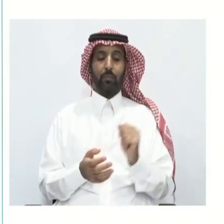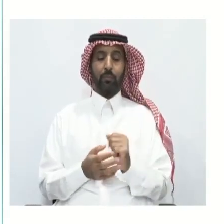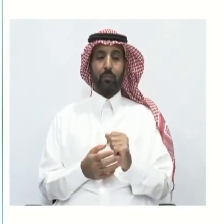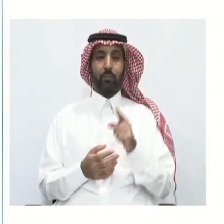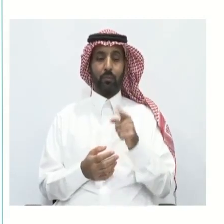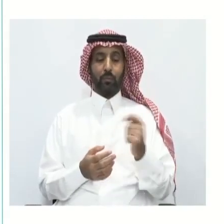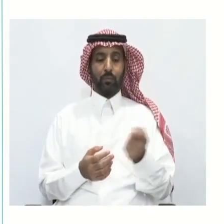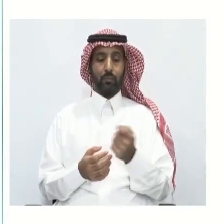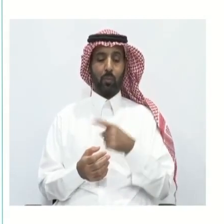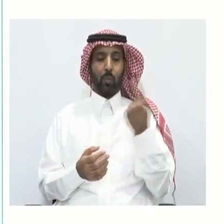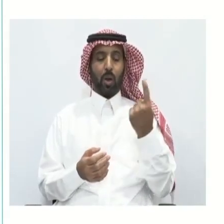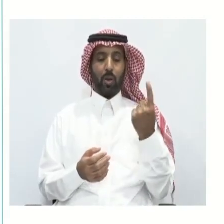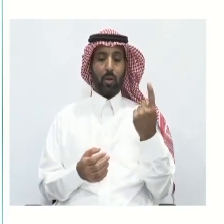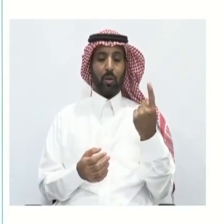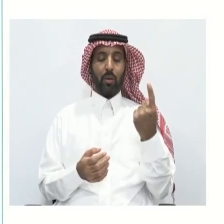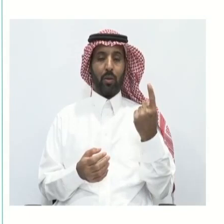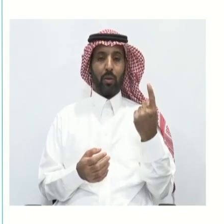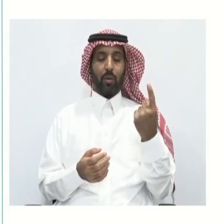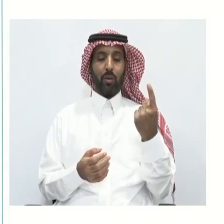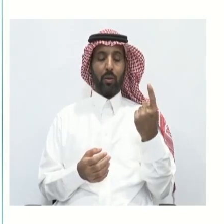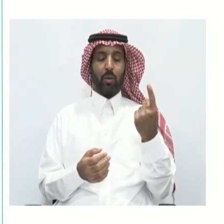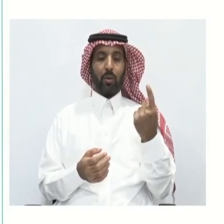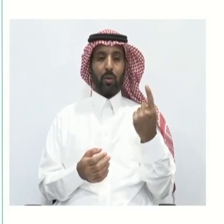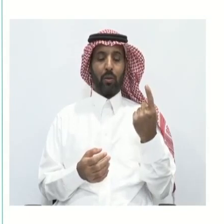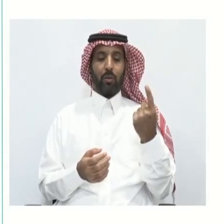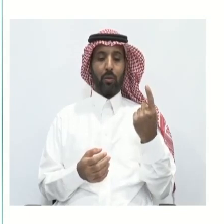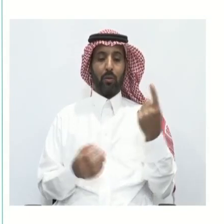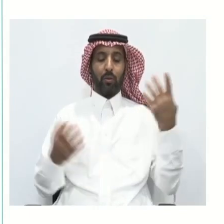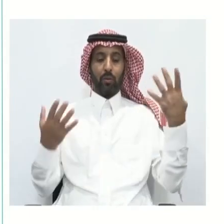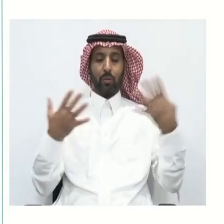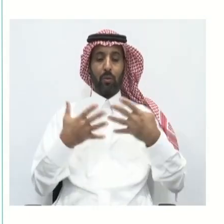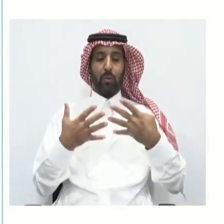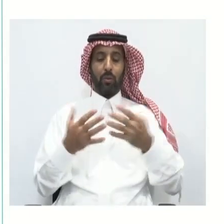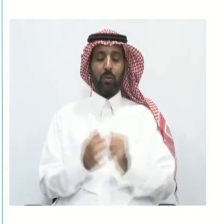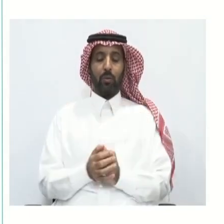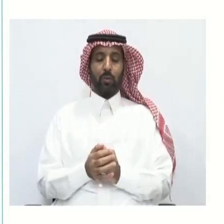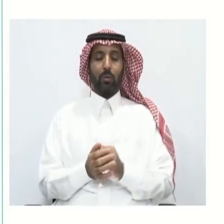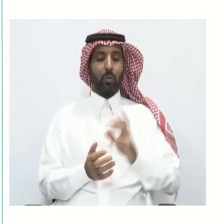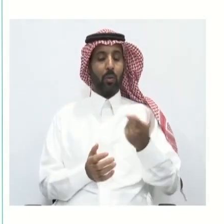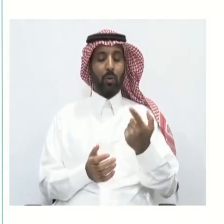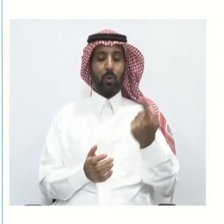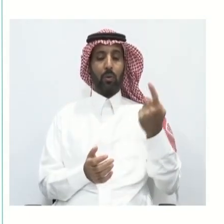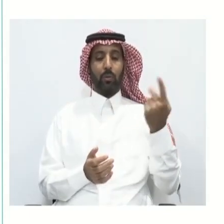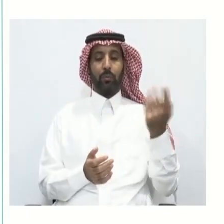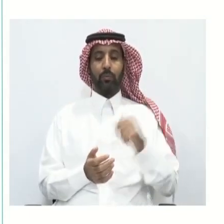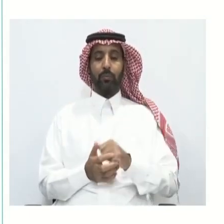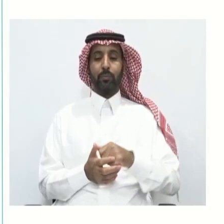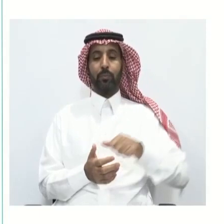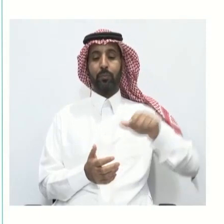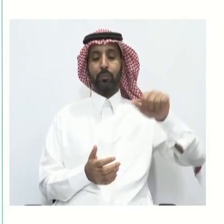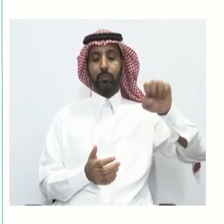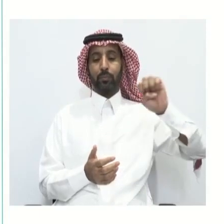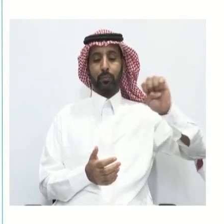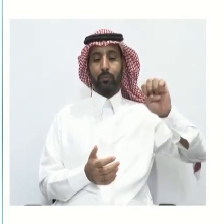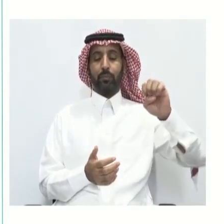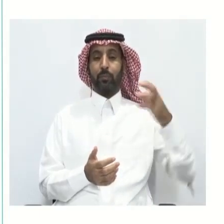for you. Which suitcase are you going to take? Then the answer is E. The red one, it's